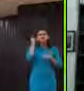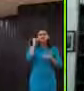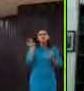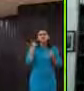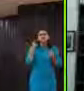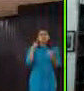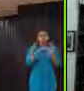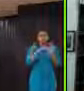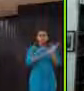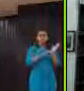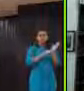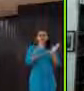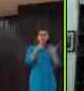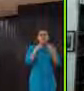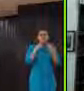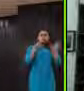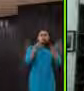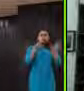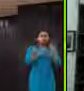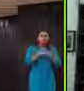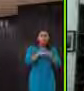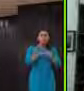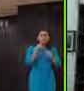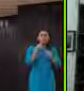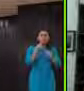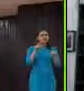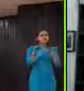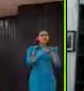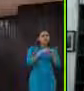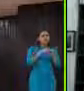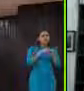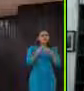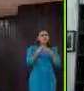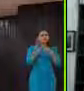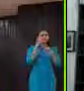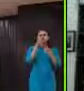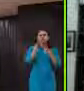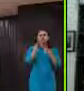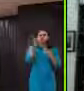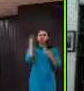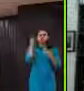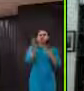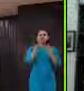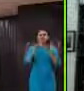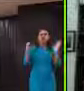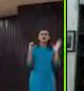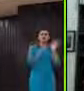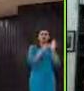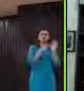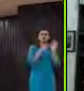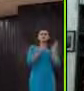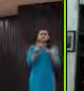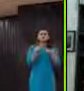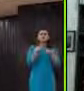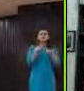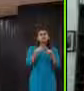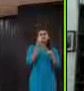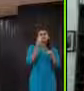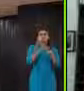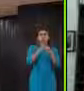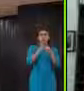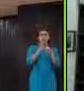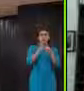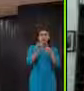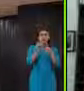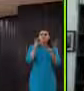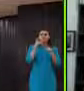this nullification constitutionally sound, or does it offend the spirit of the article, which is really that it takes two hands